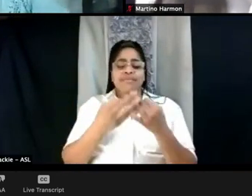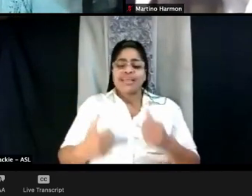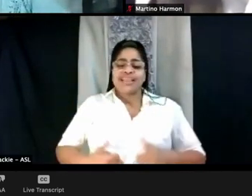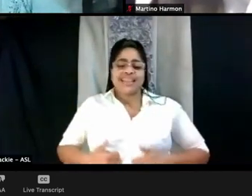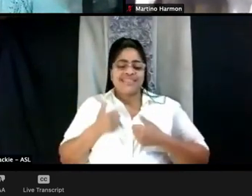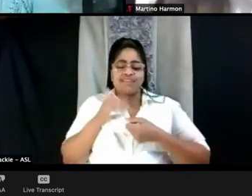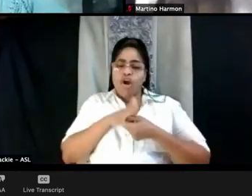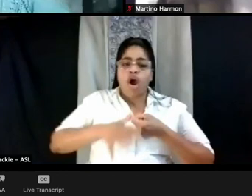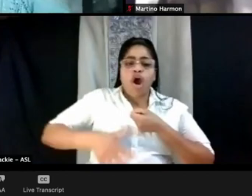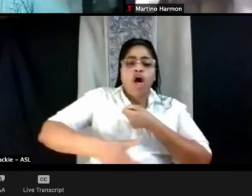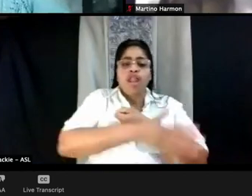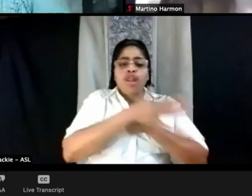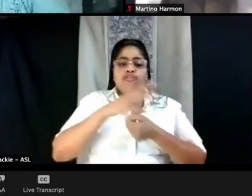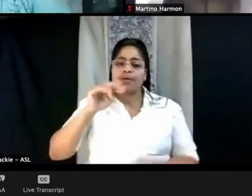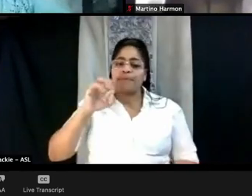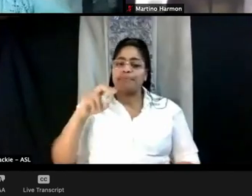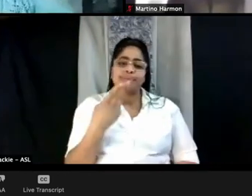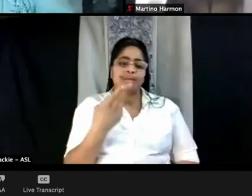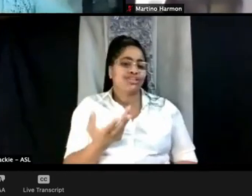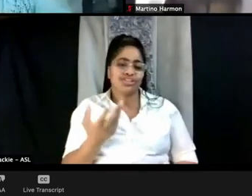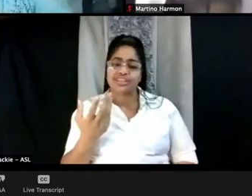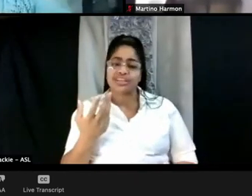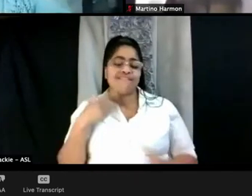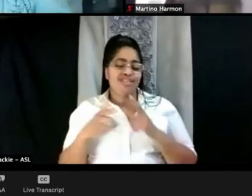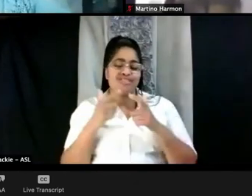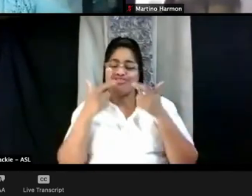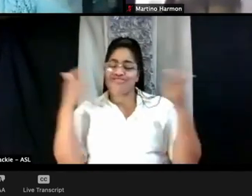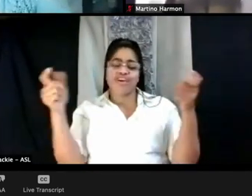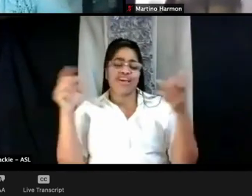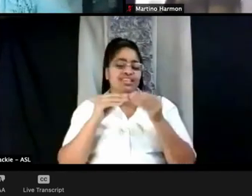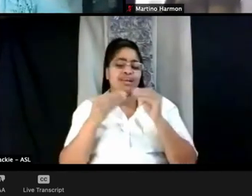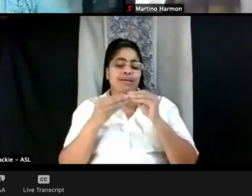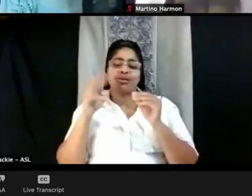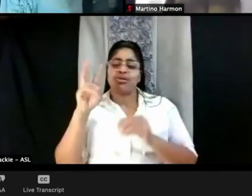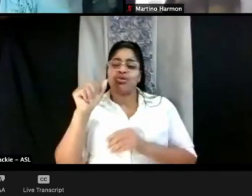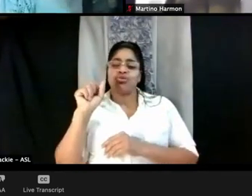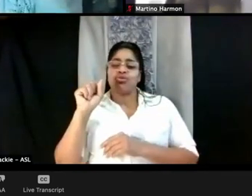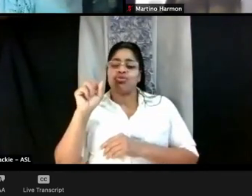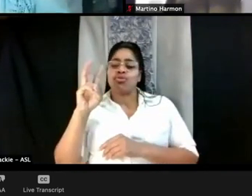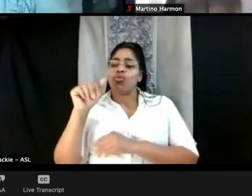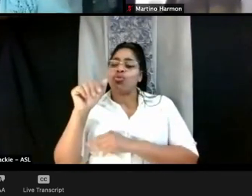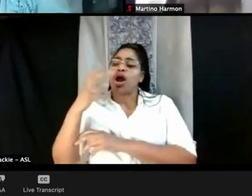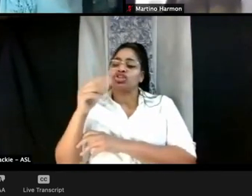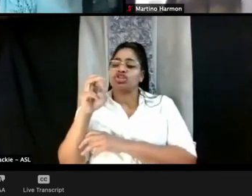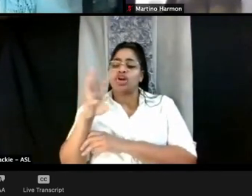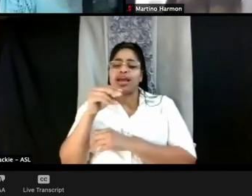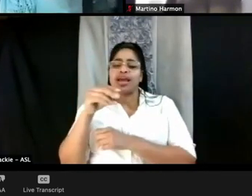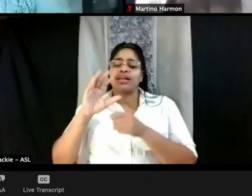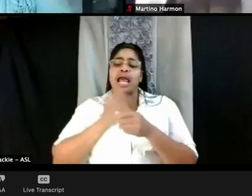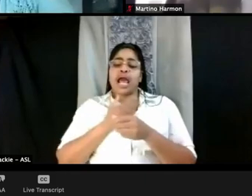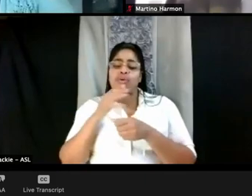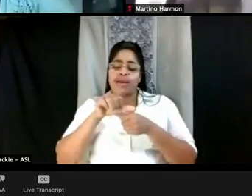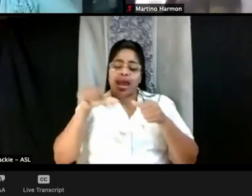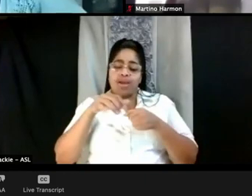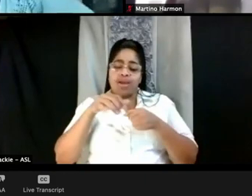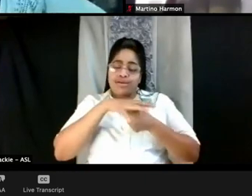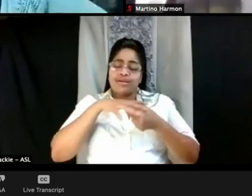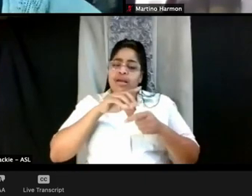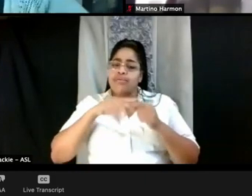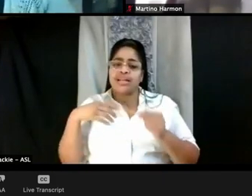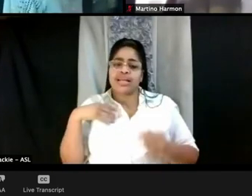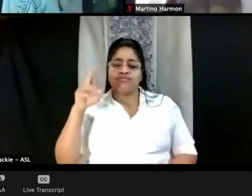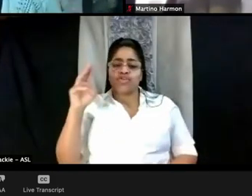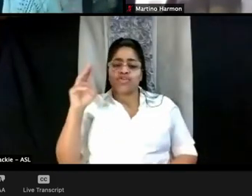over the state of Michigan. There's a large number that live in Washtenaw and surrounding counties, but we also have our U of M Flint and U of M